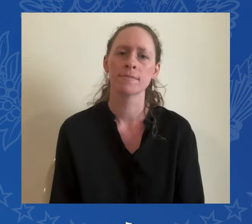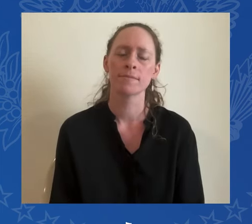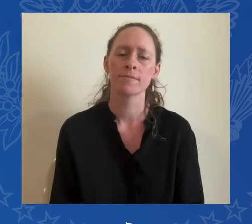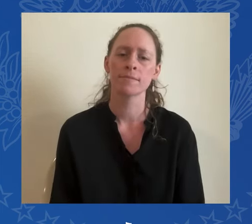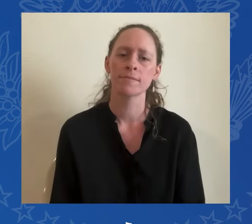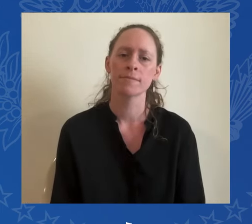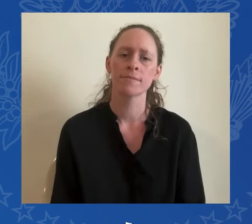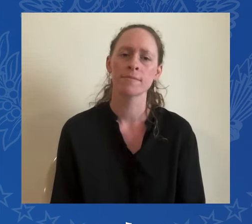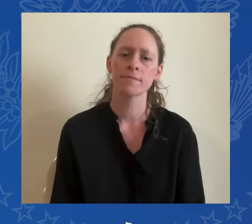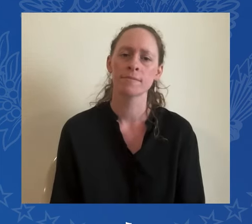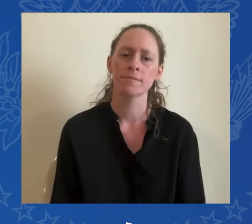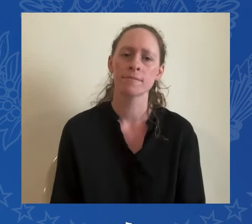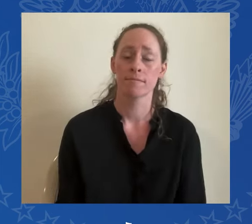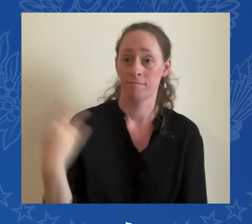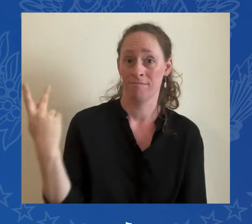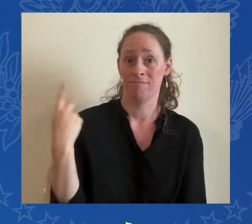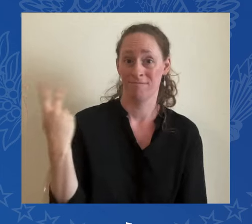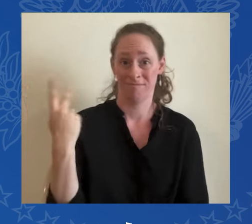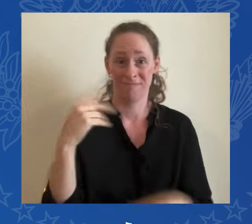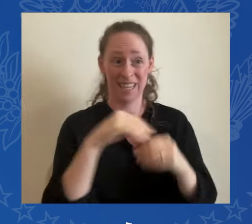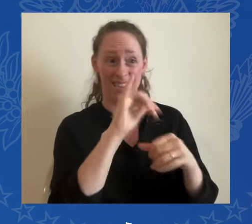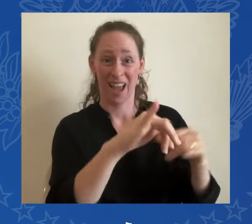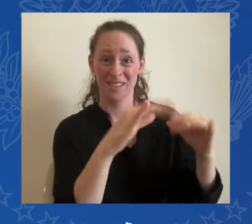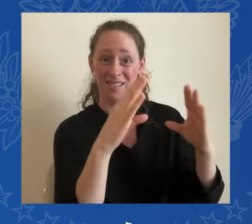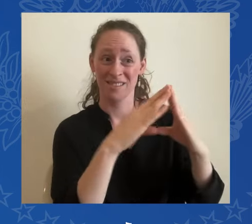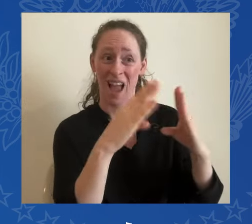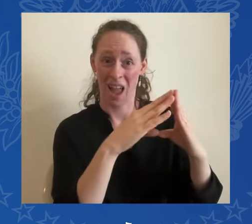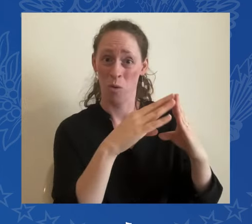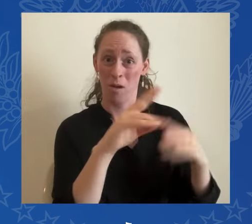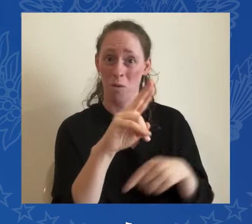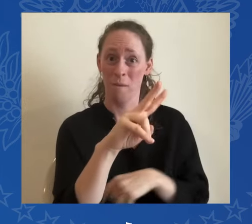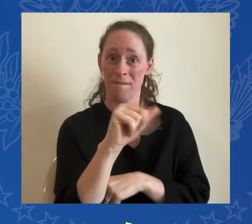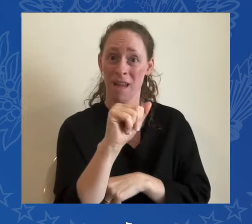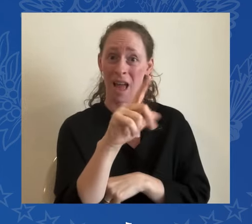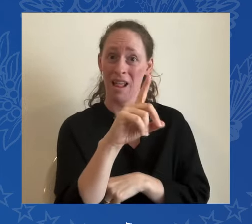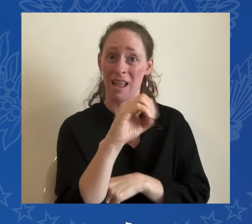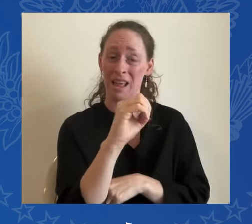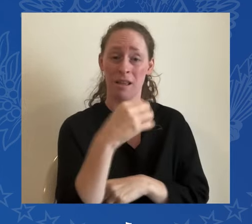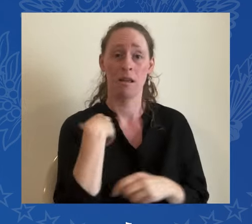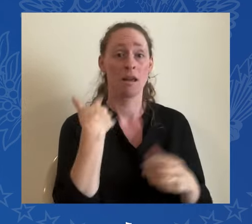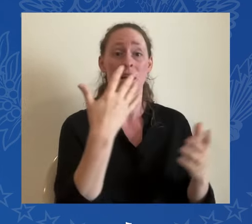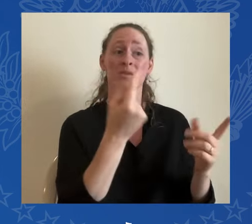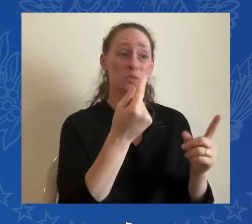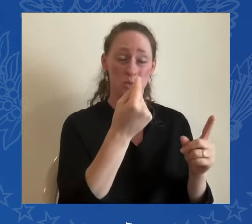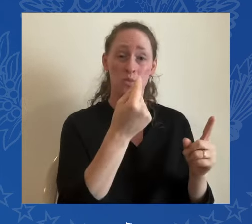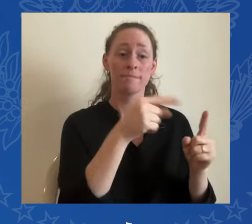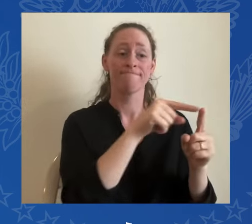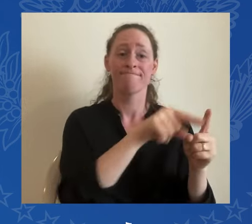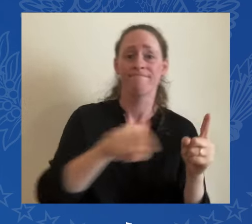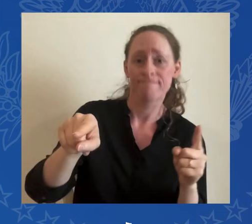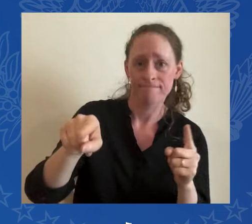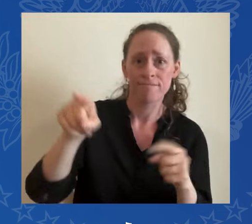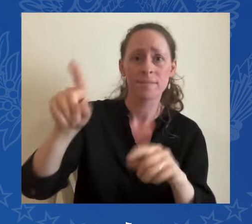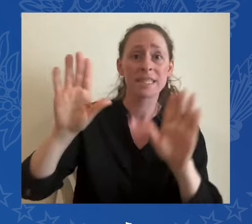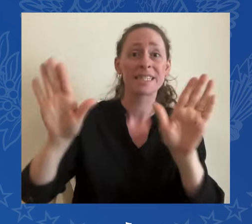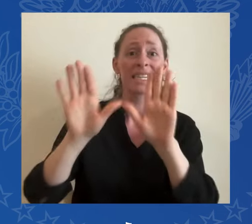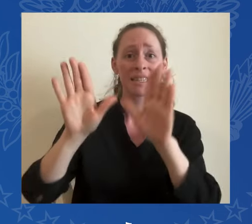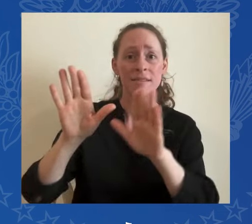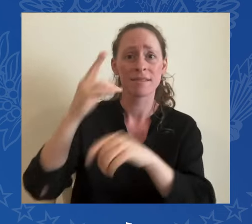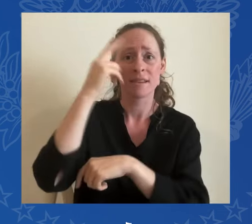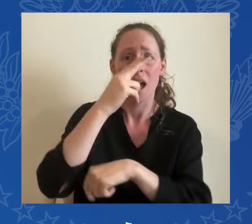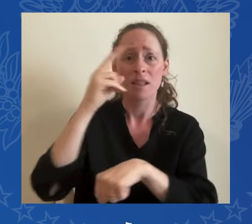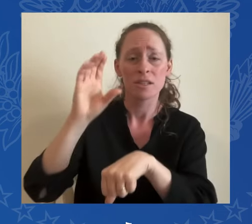In the pews, families and friends held each other tightly. As the Archbishop spoke, he asked the children in attendance to come up on the